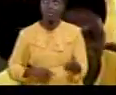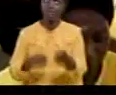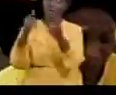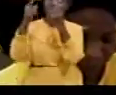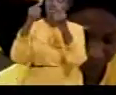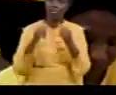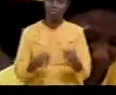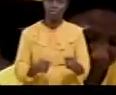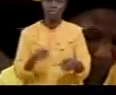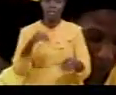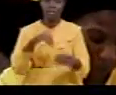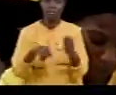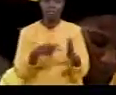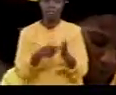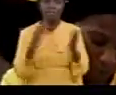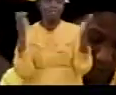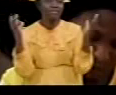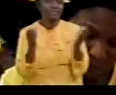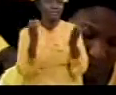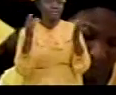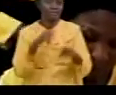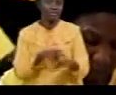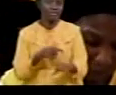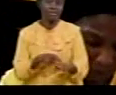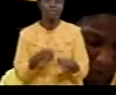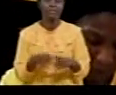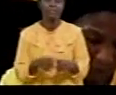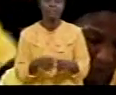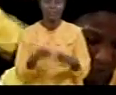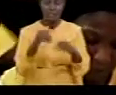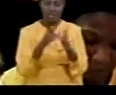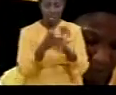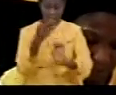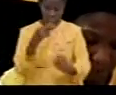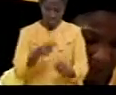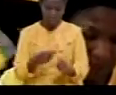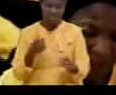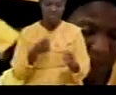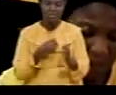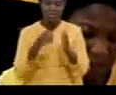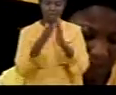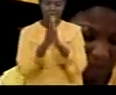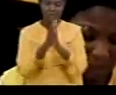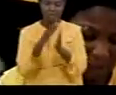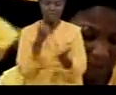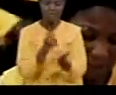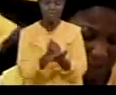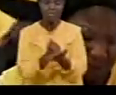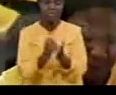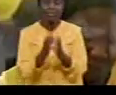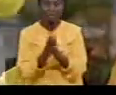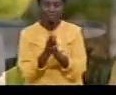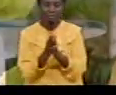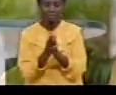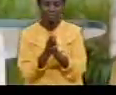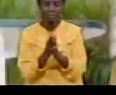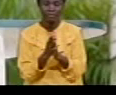this celebration. God is doing it. In Jesus' name we pray.